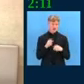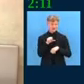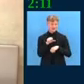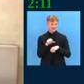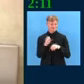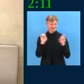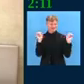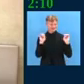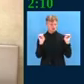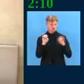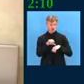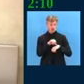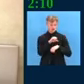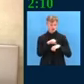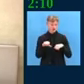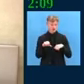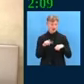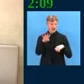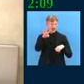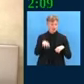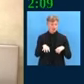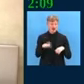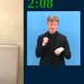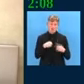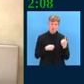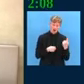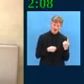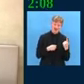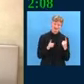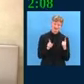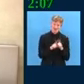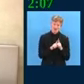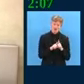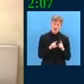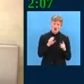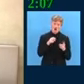and one for the Catholic. Slide 7, please. The